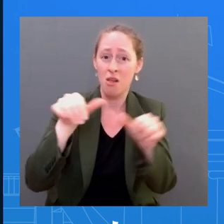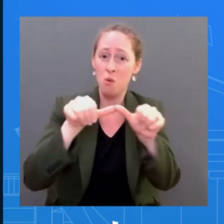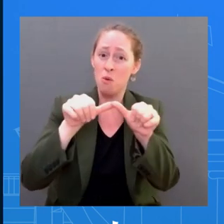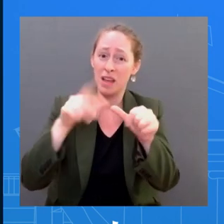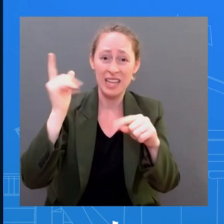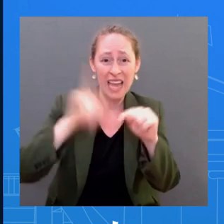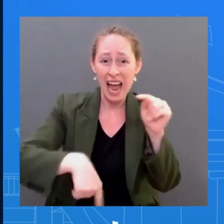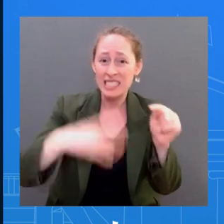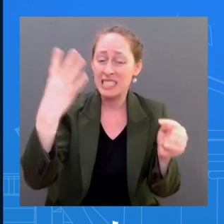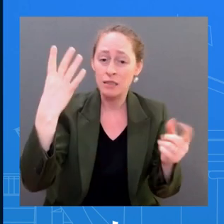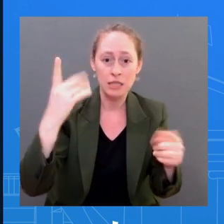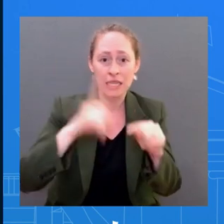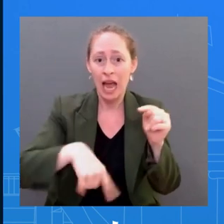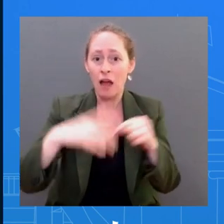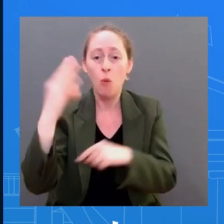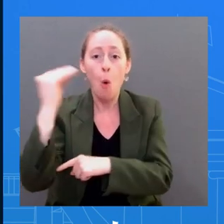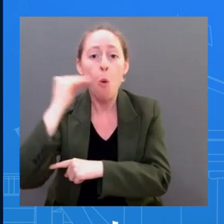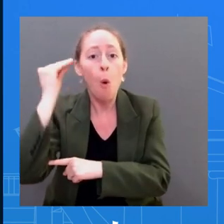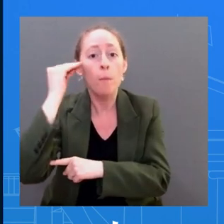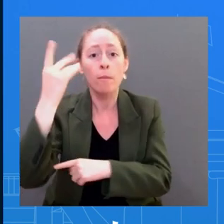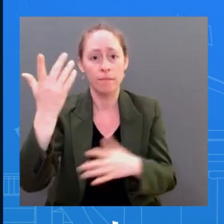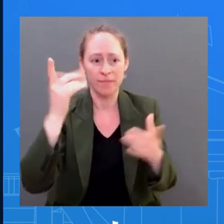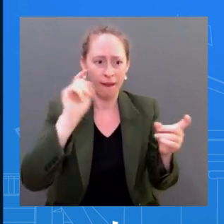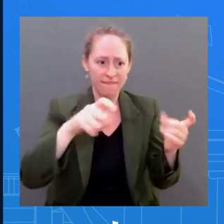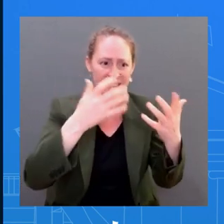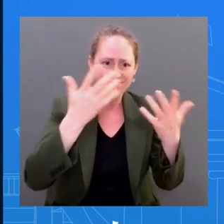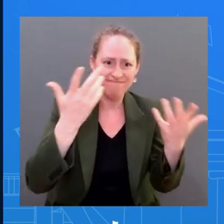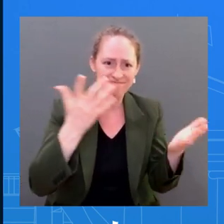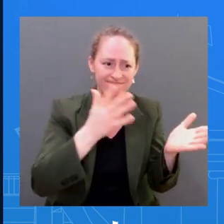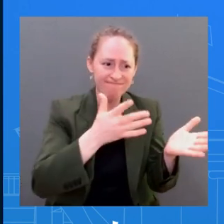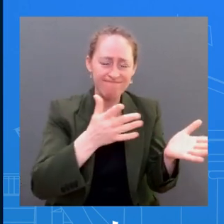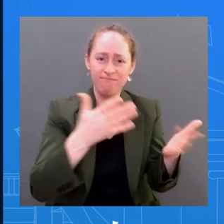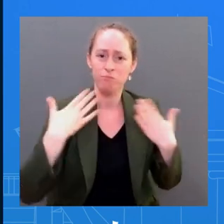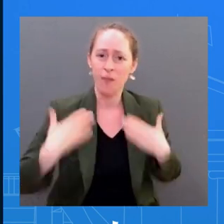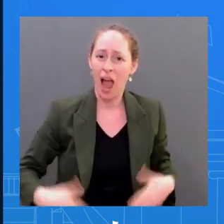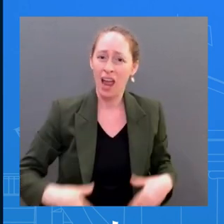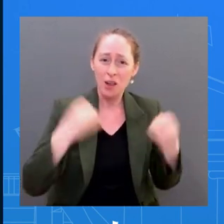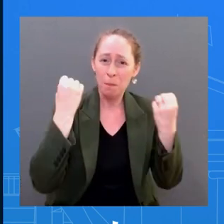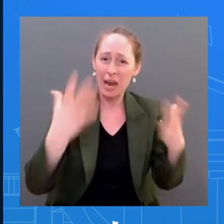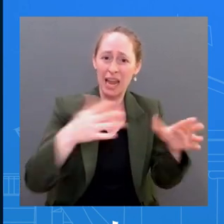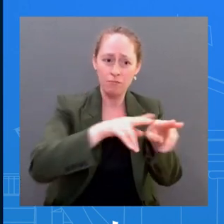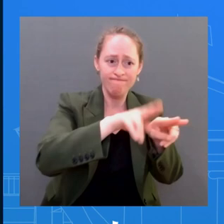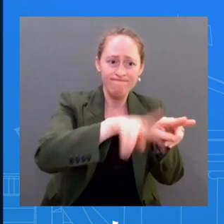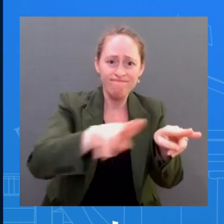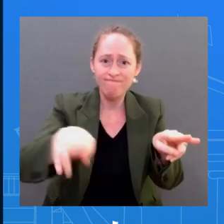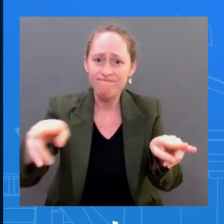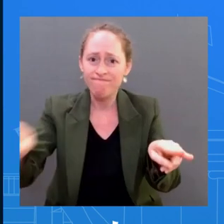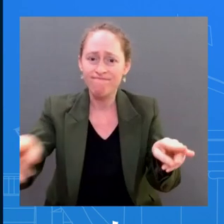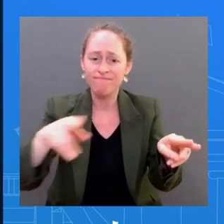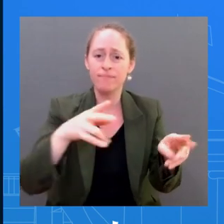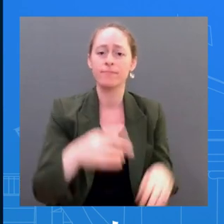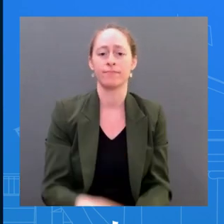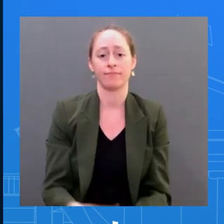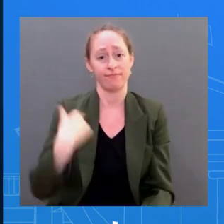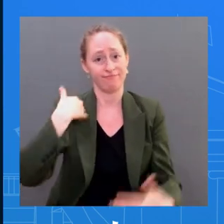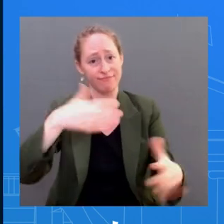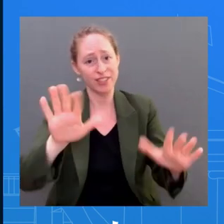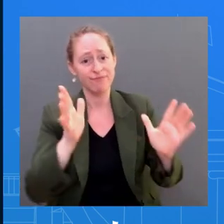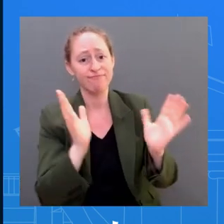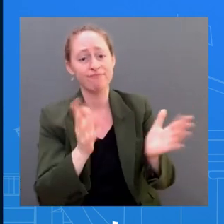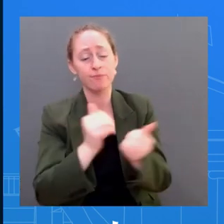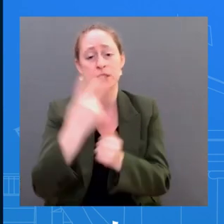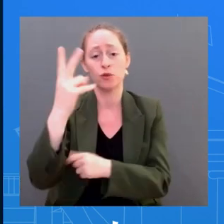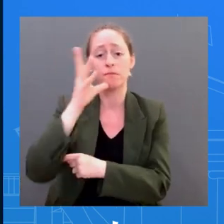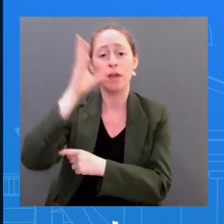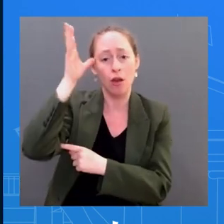And that is there that we met two of the grieving parents, Ryan and Jessica Ramirez. Their